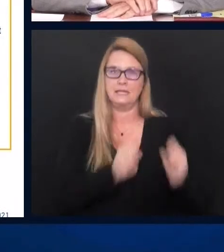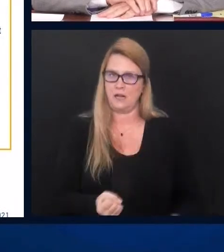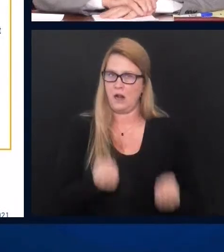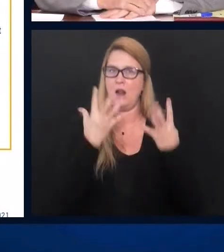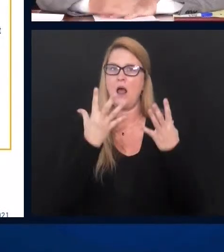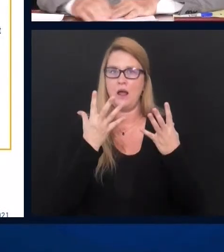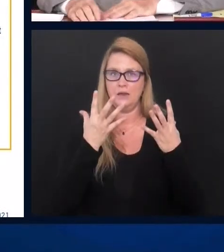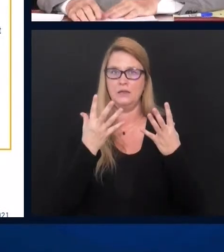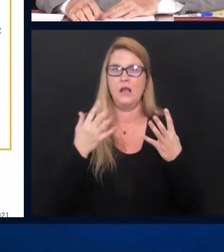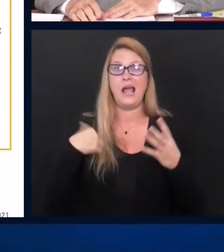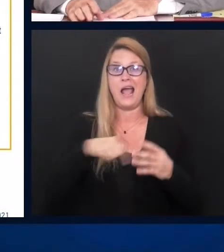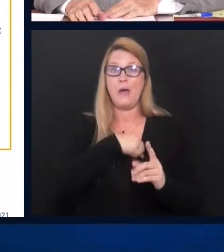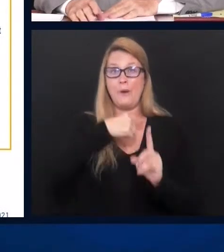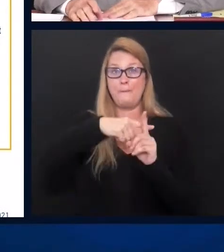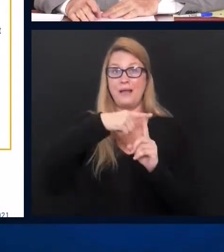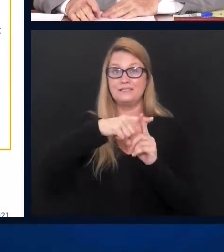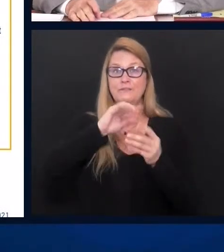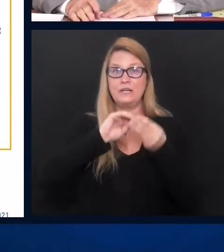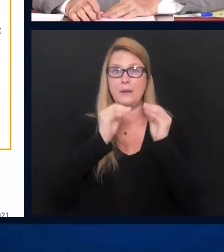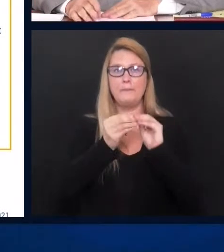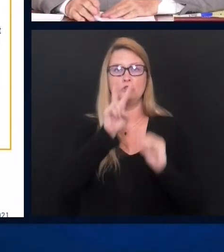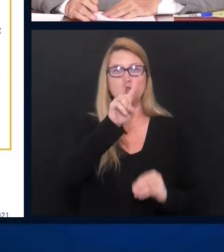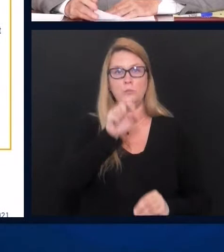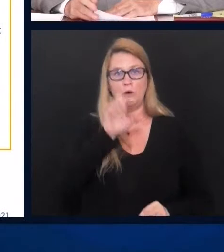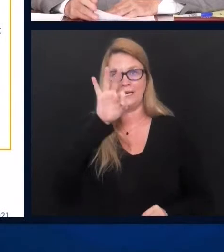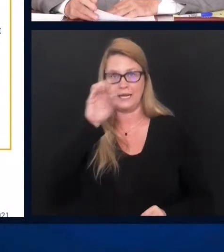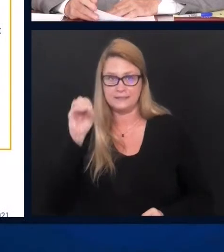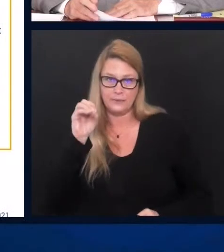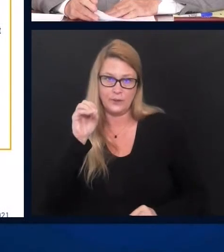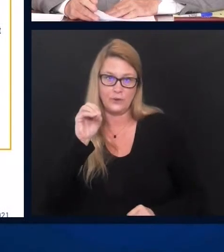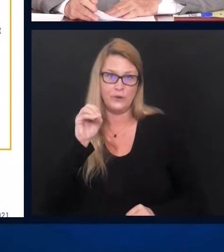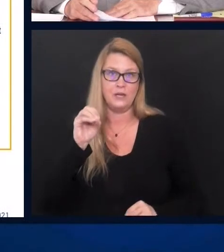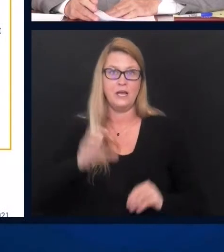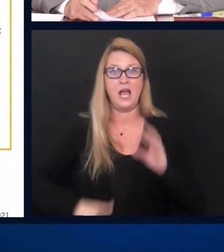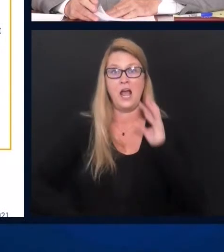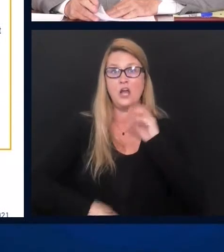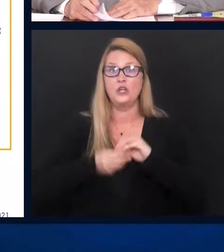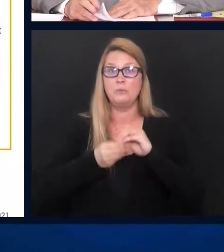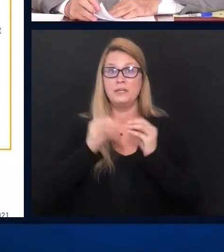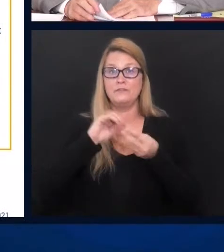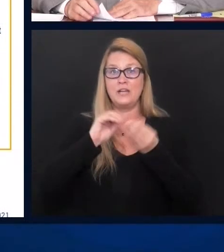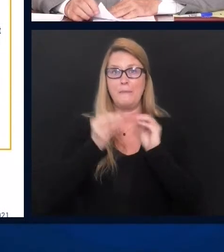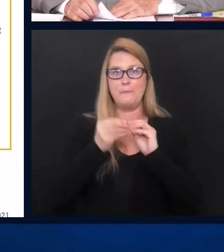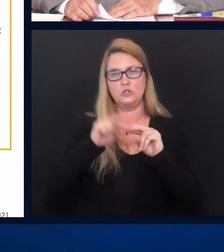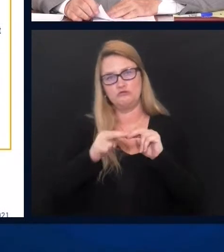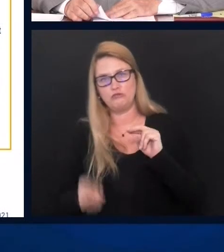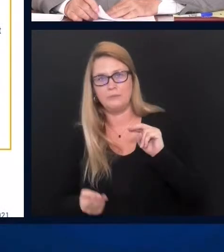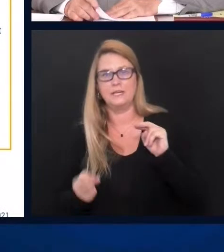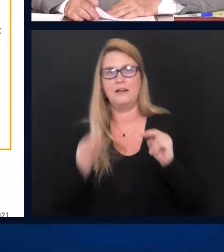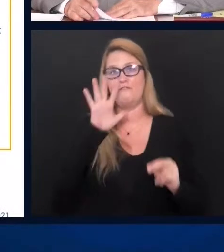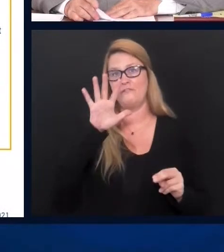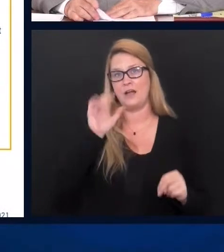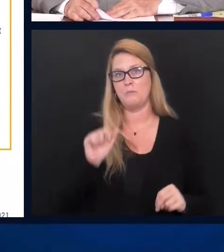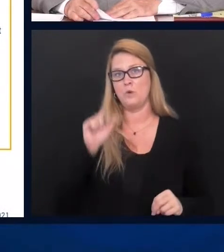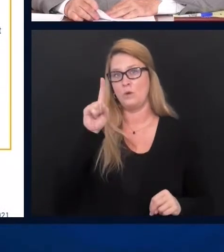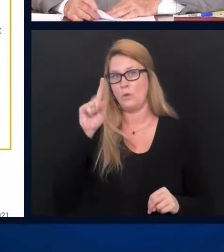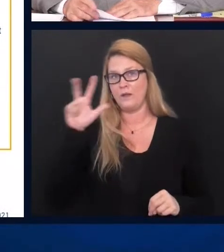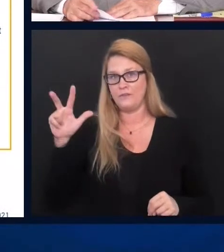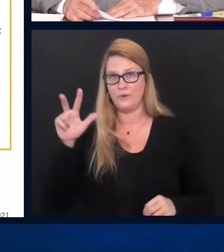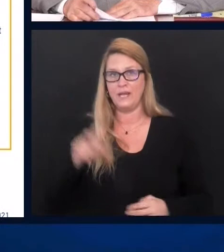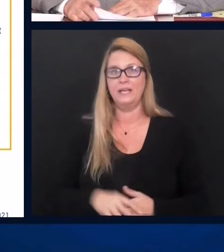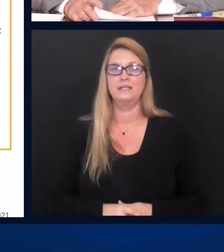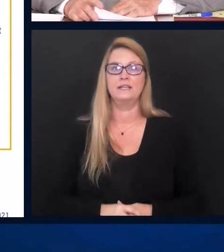our positivity rate's good at 2.90. Our cumulative rate dropped down a little bit more at